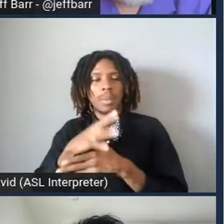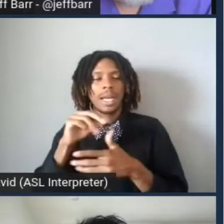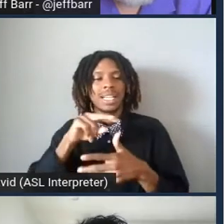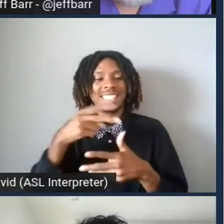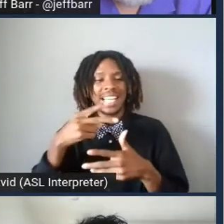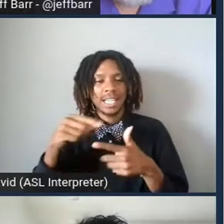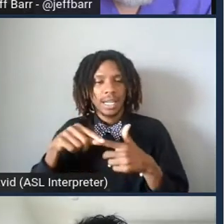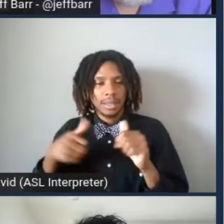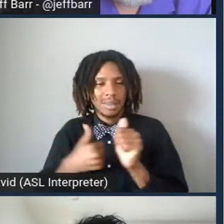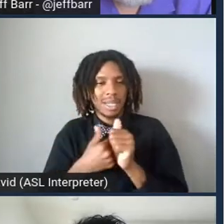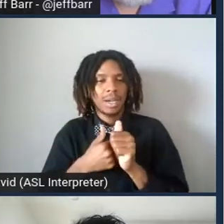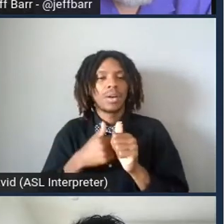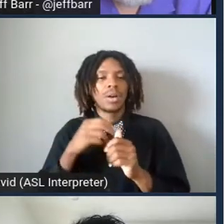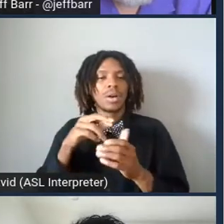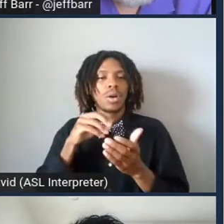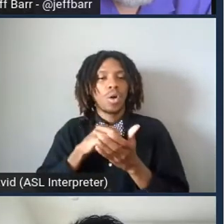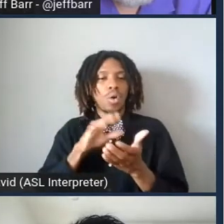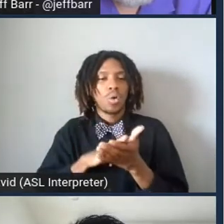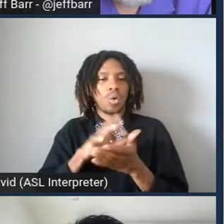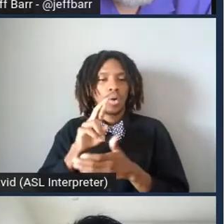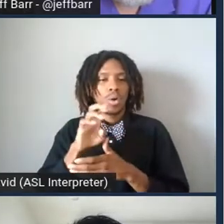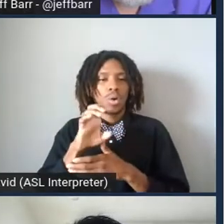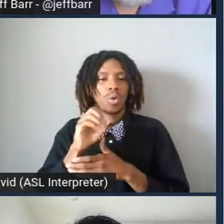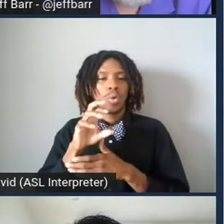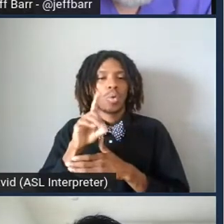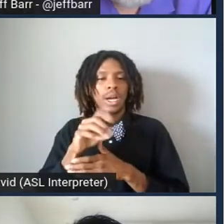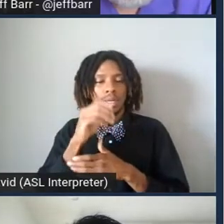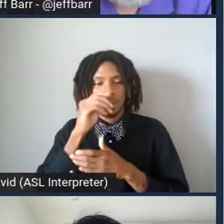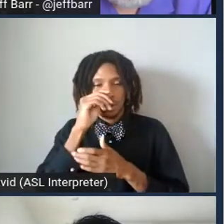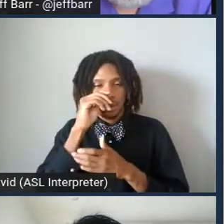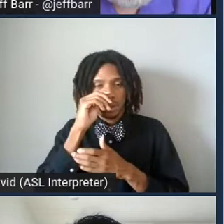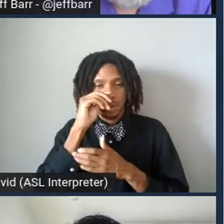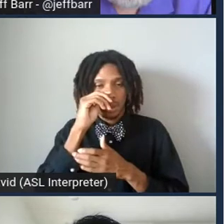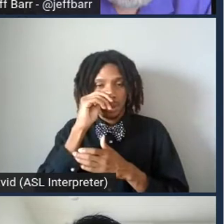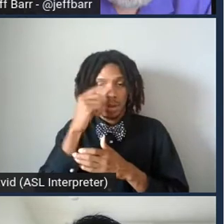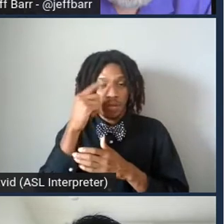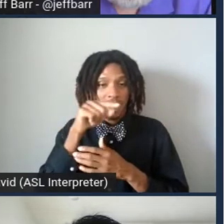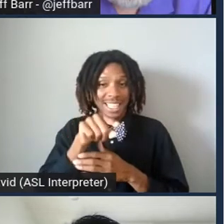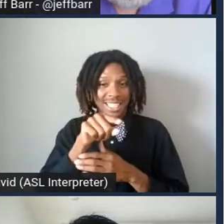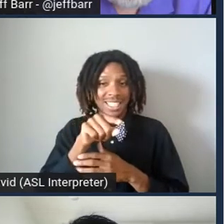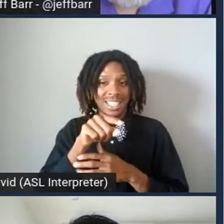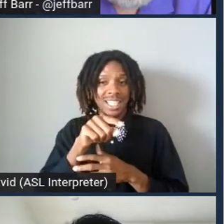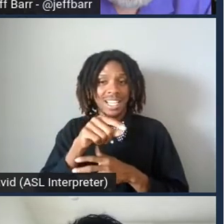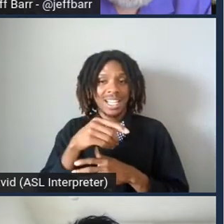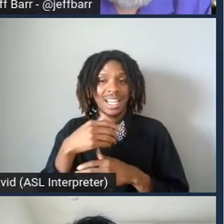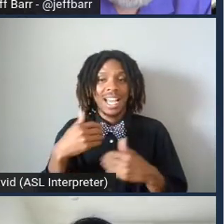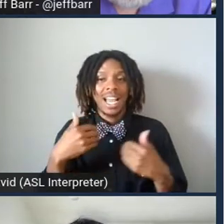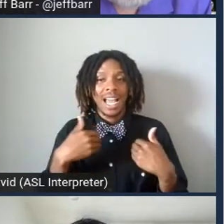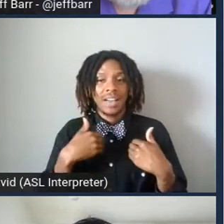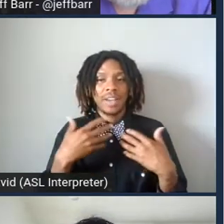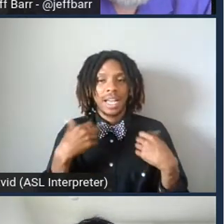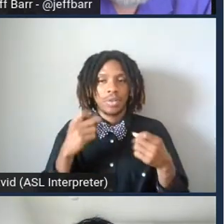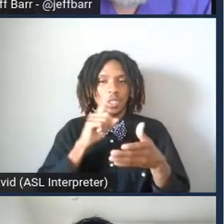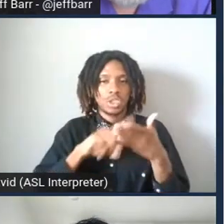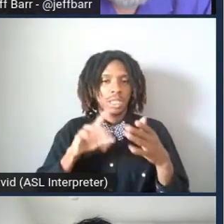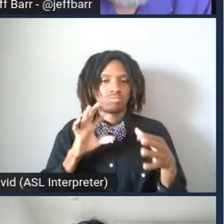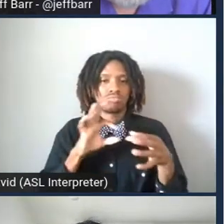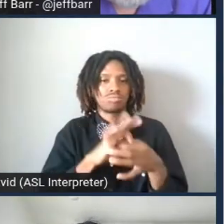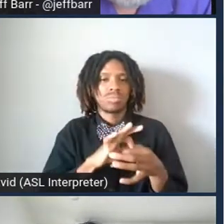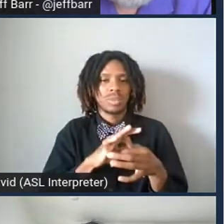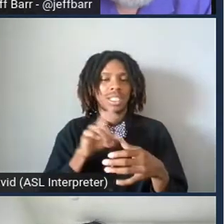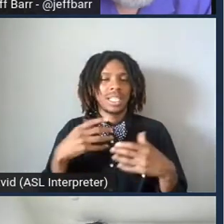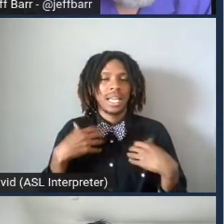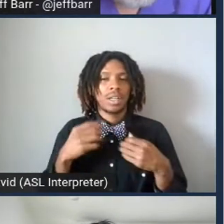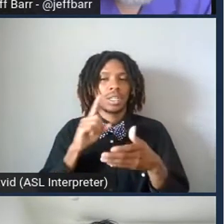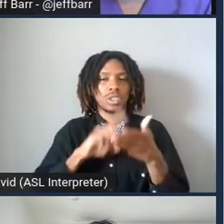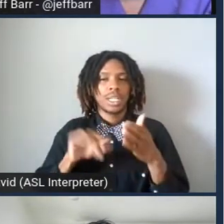record. So for each DNS record, I have a Route33 health check associated with it. And this health check